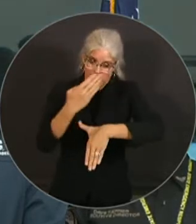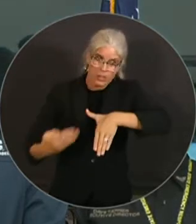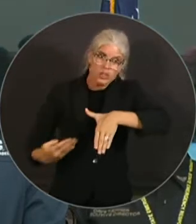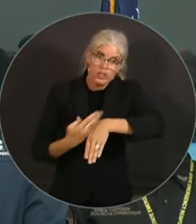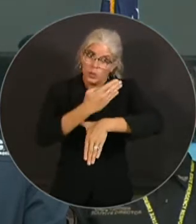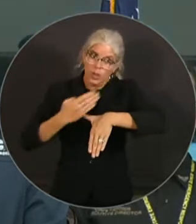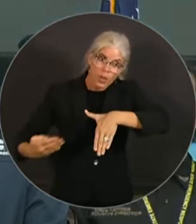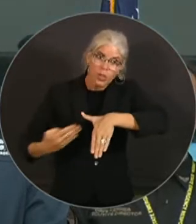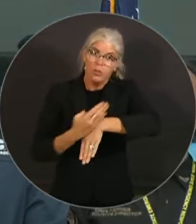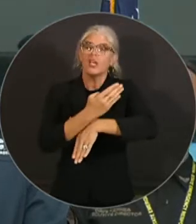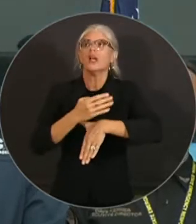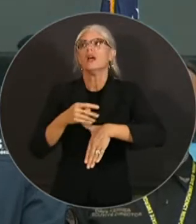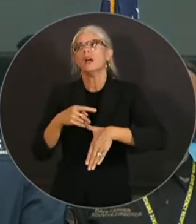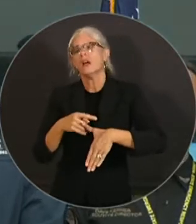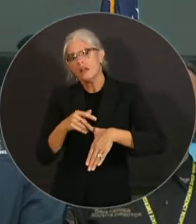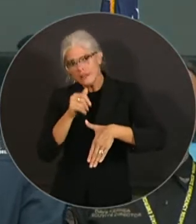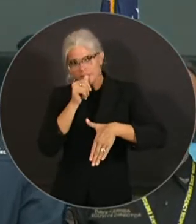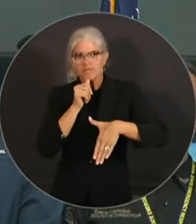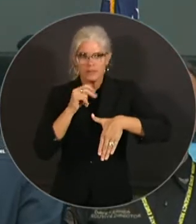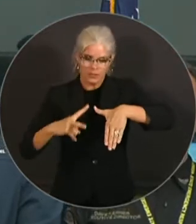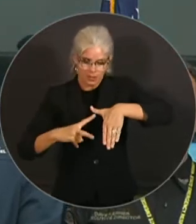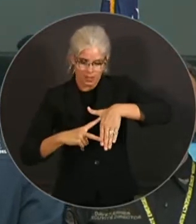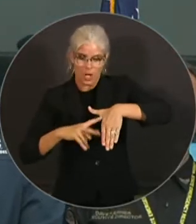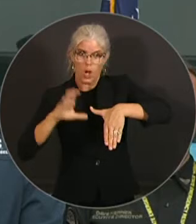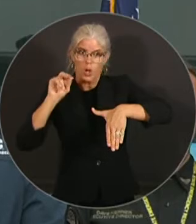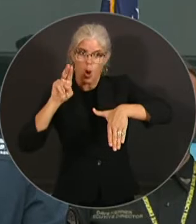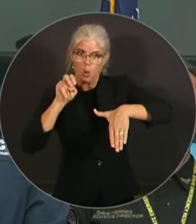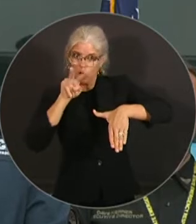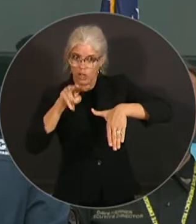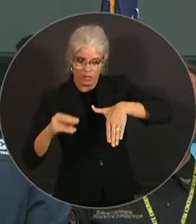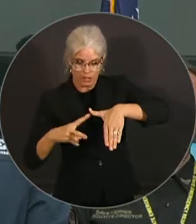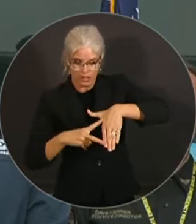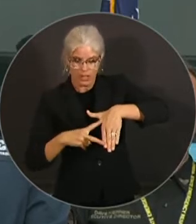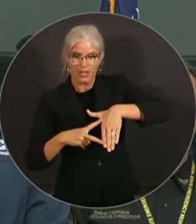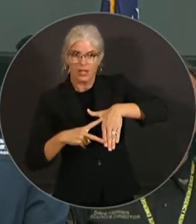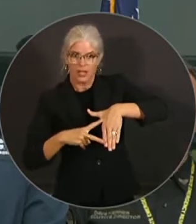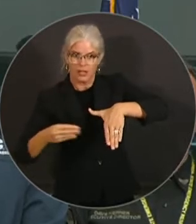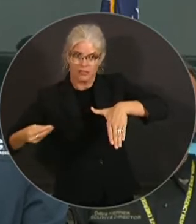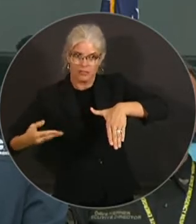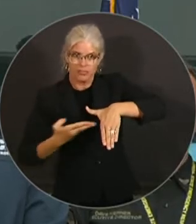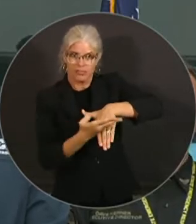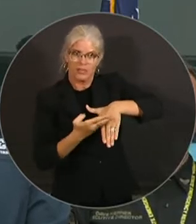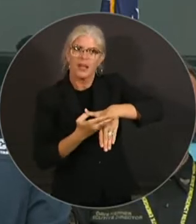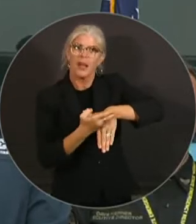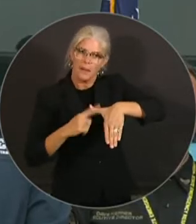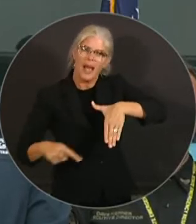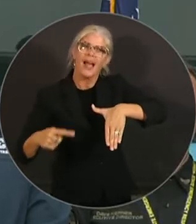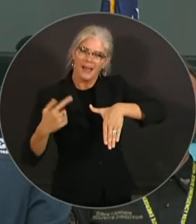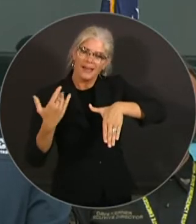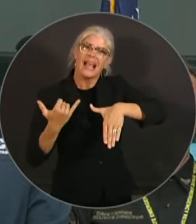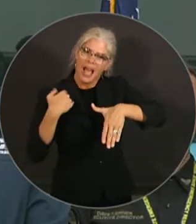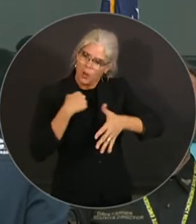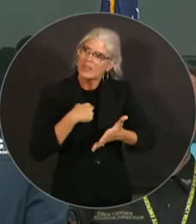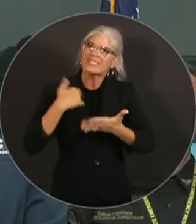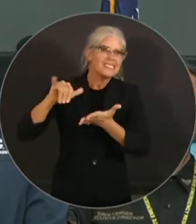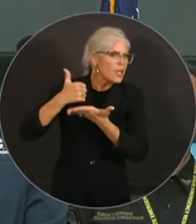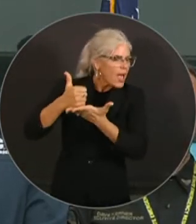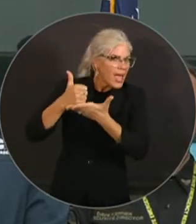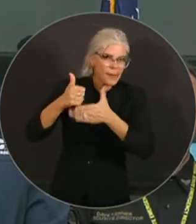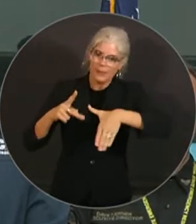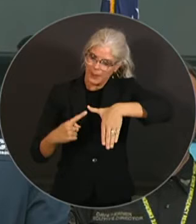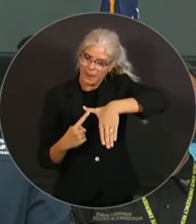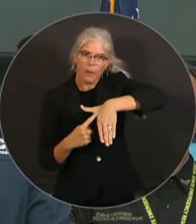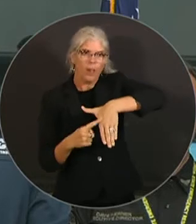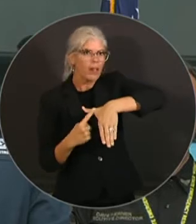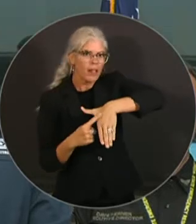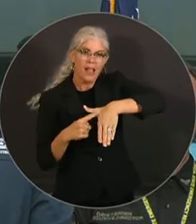can change, and so it's not set in stone, but there's ongoing relief being done there. Now, our search and